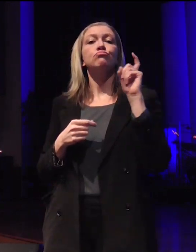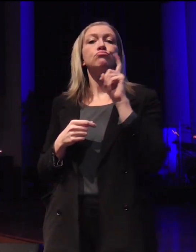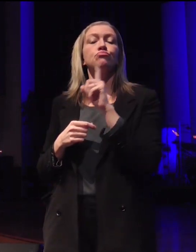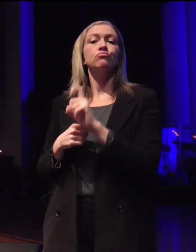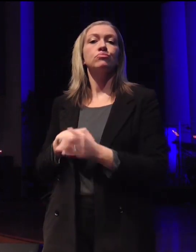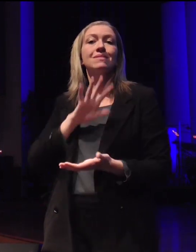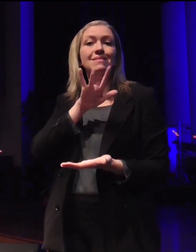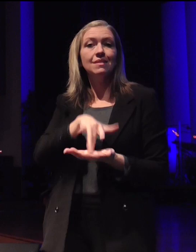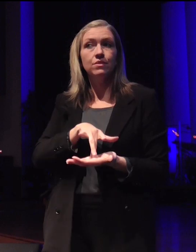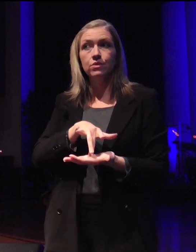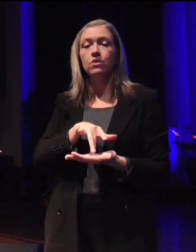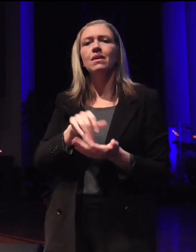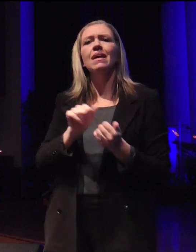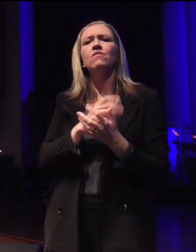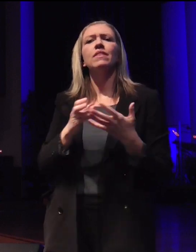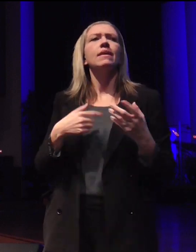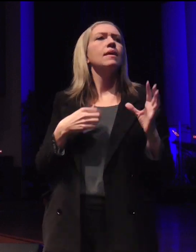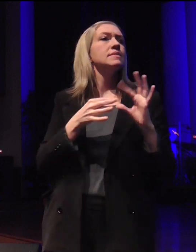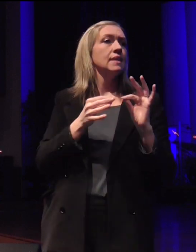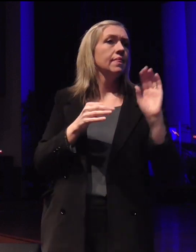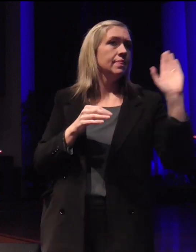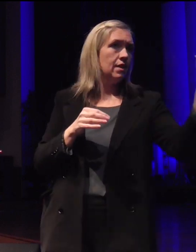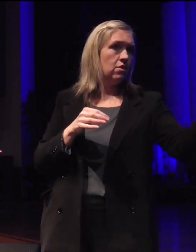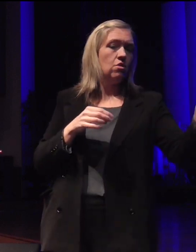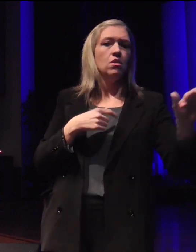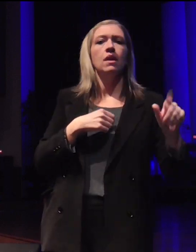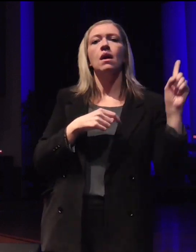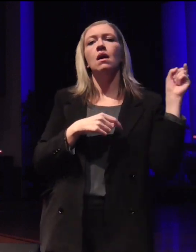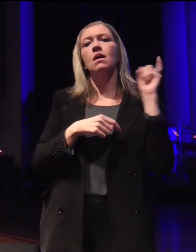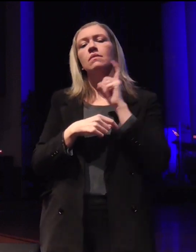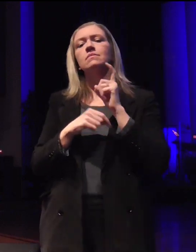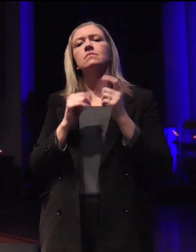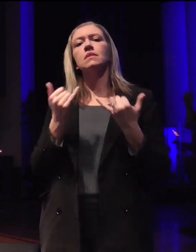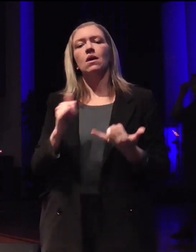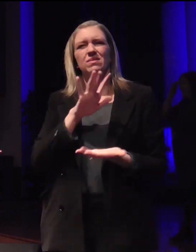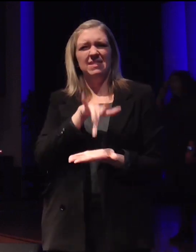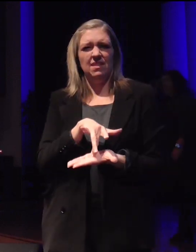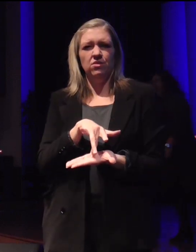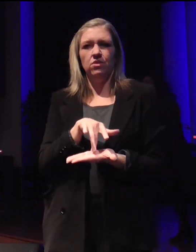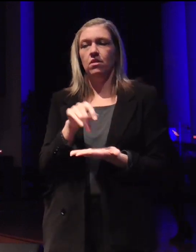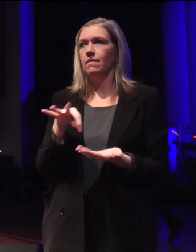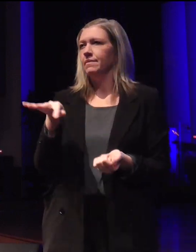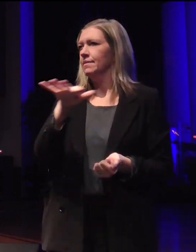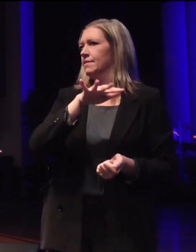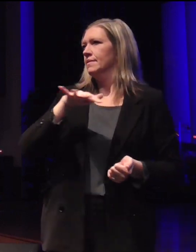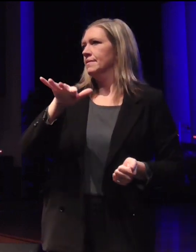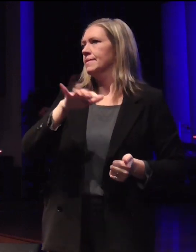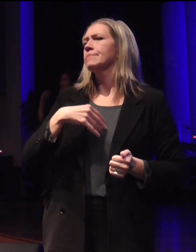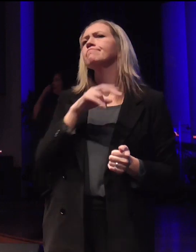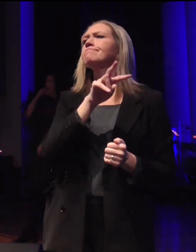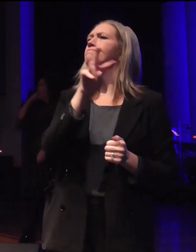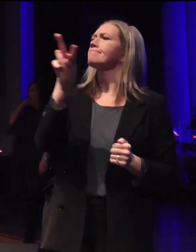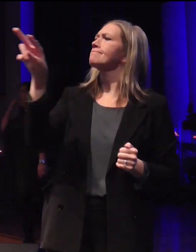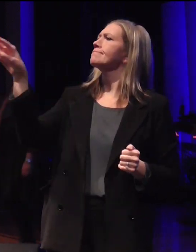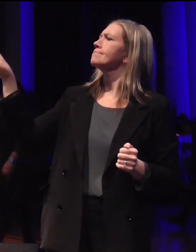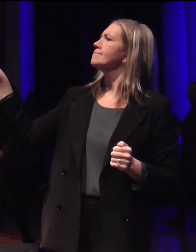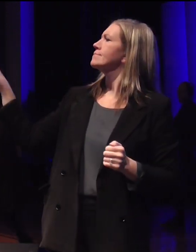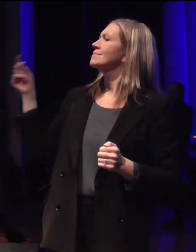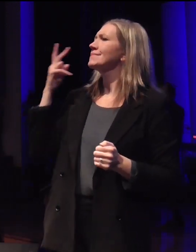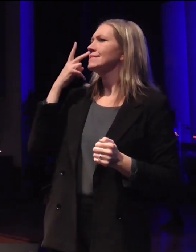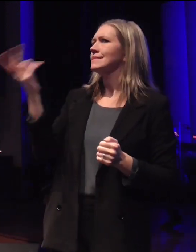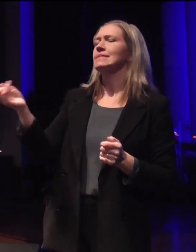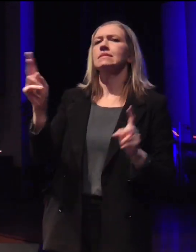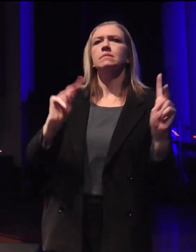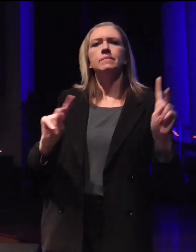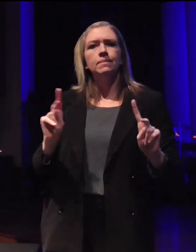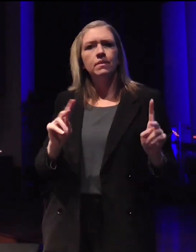keep everything that I just said over there in mind, and I stand here in the center of the space, and I look out and I see all of the